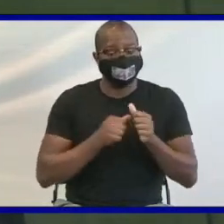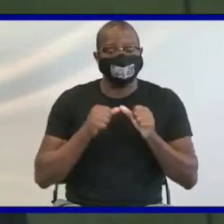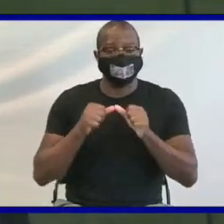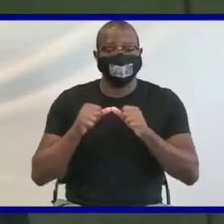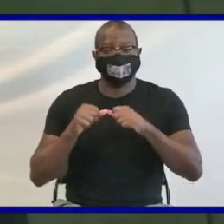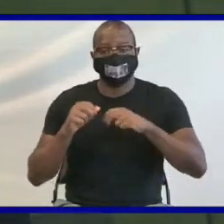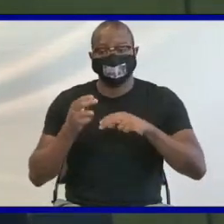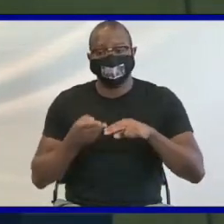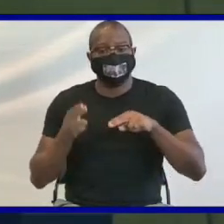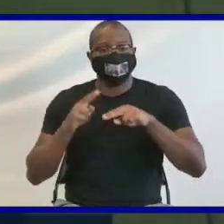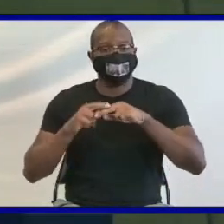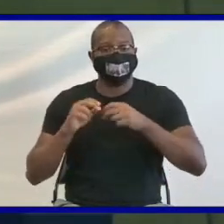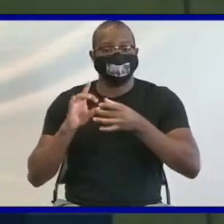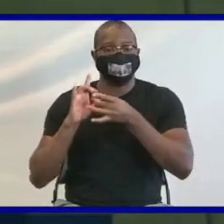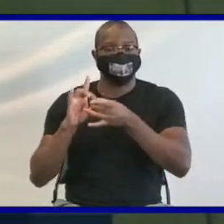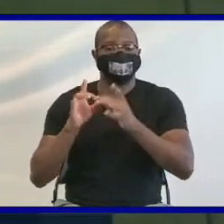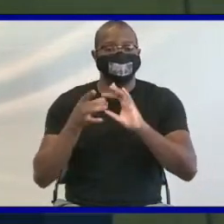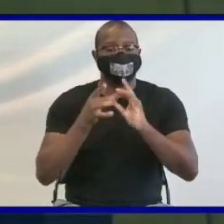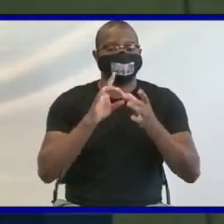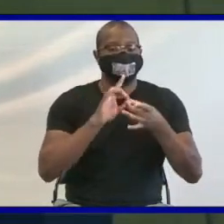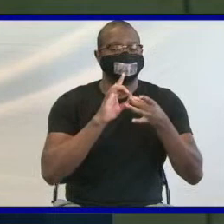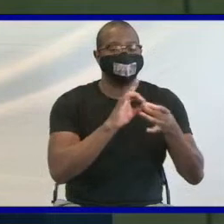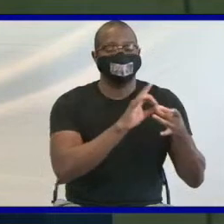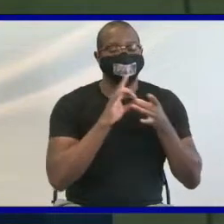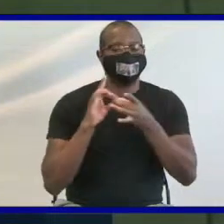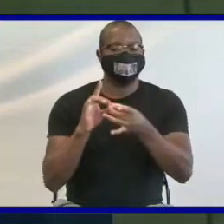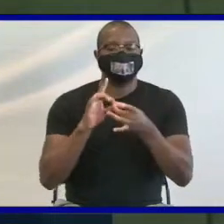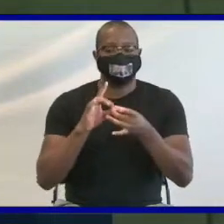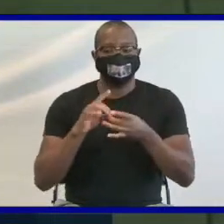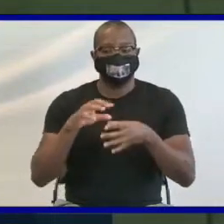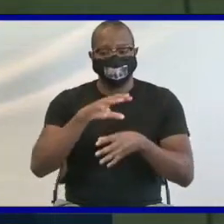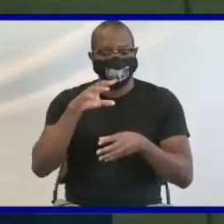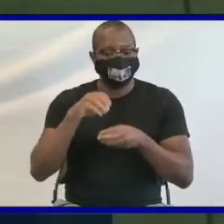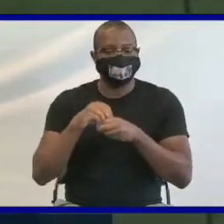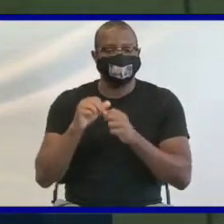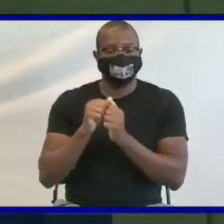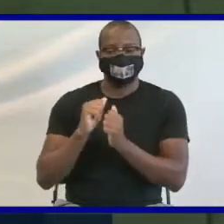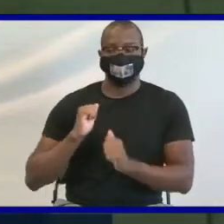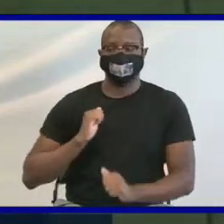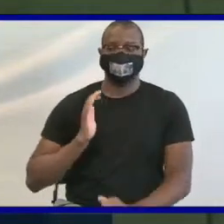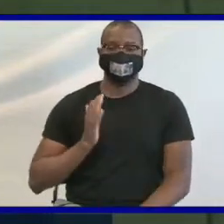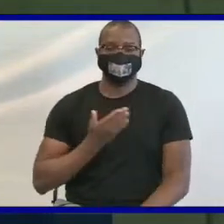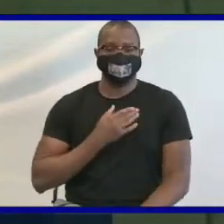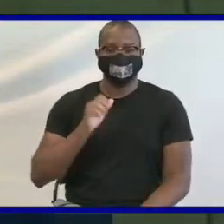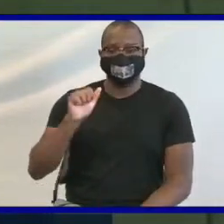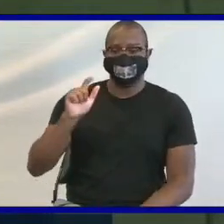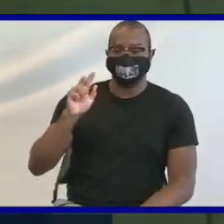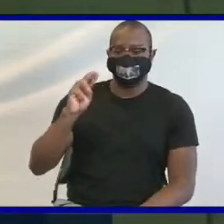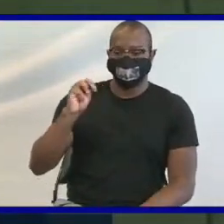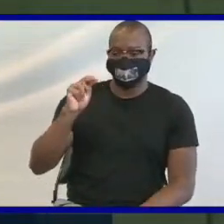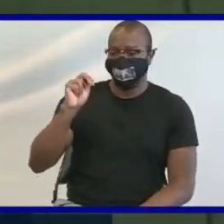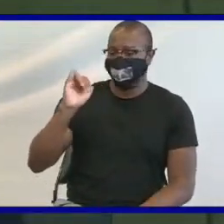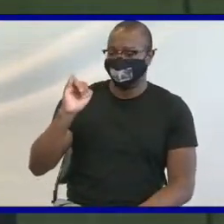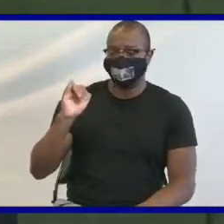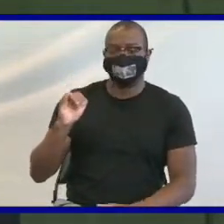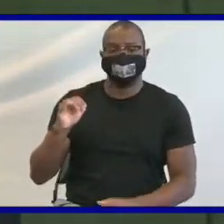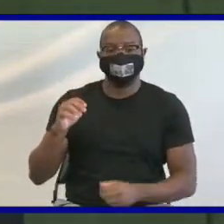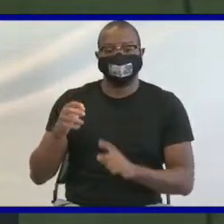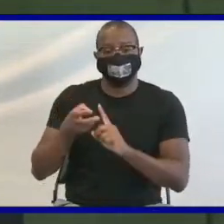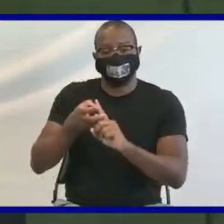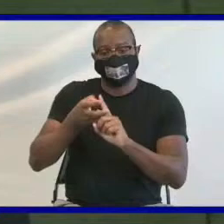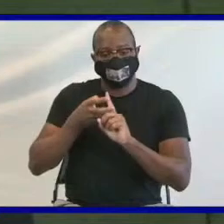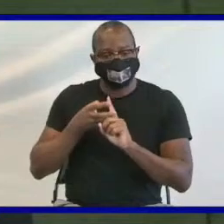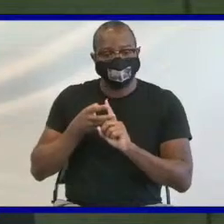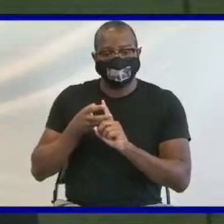this common bond, to be active in the University of Akron Alumni Association, from recruiting new Zips to mentoring current